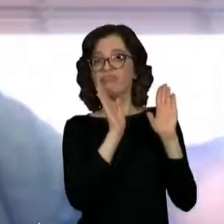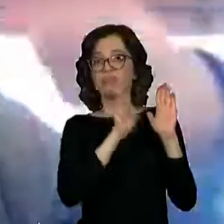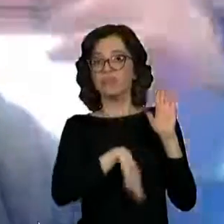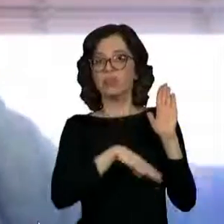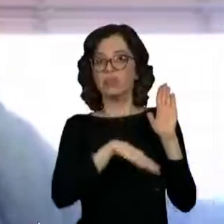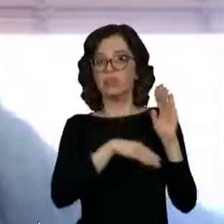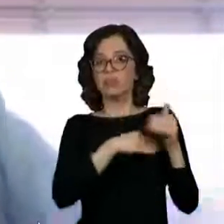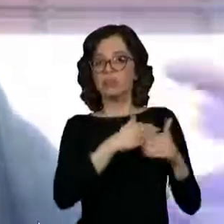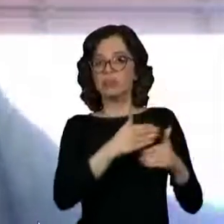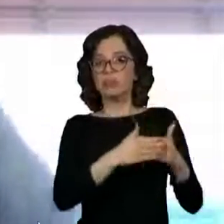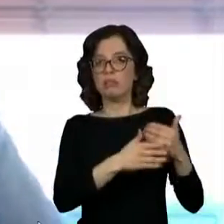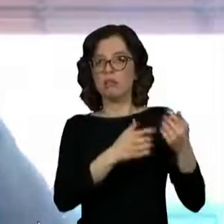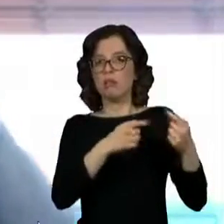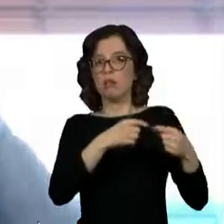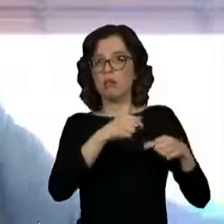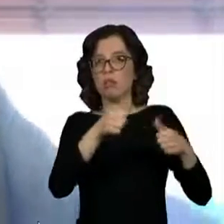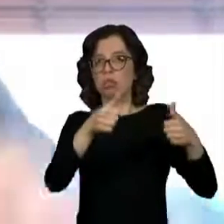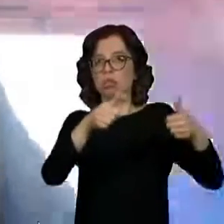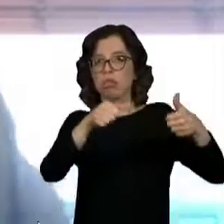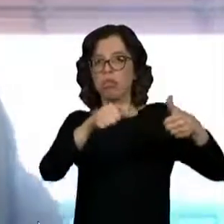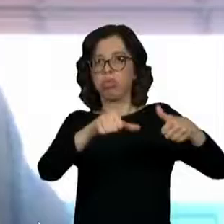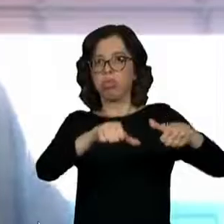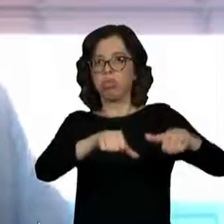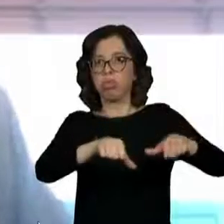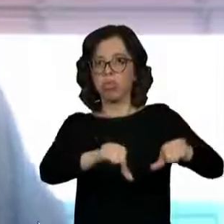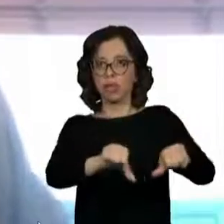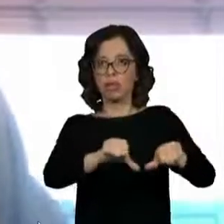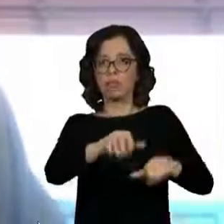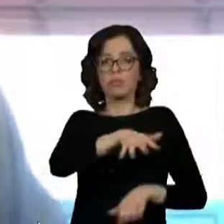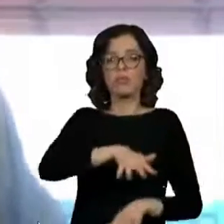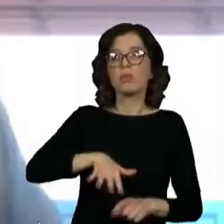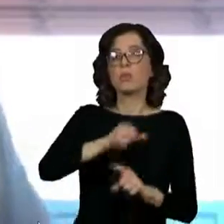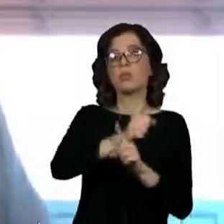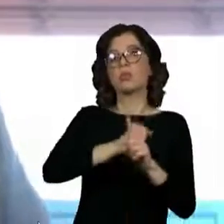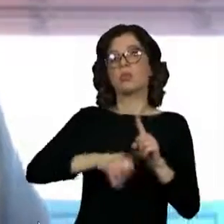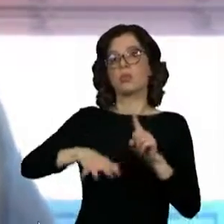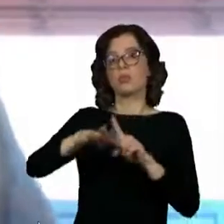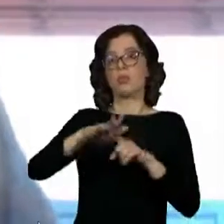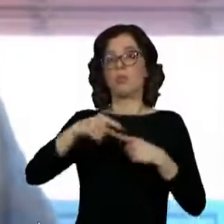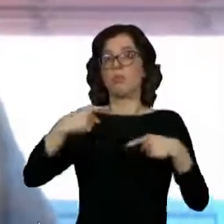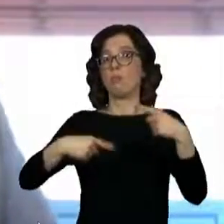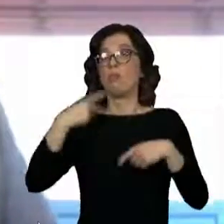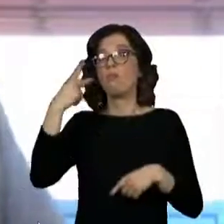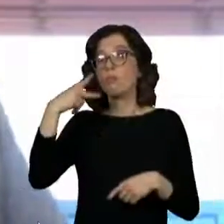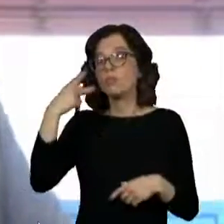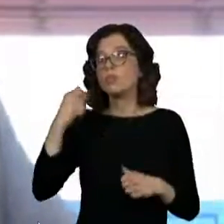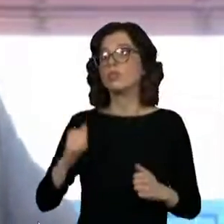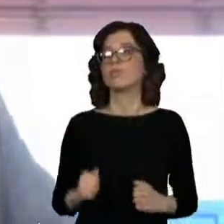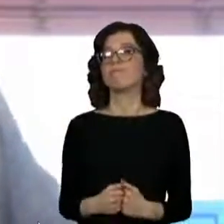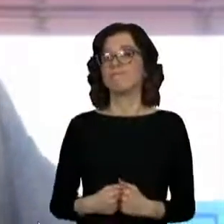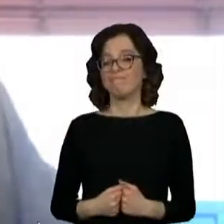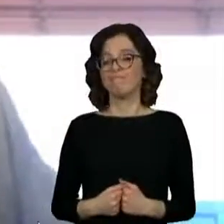that you create a spiral in which all the actors in society, all the actors in politics,